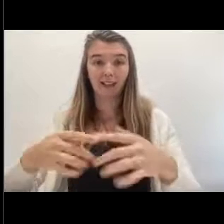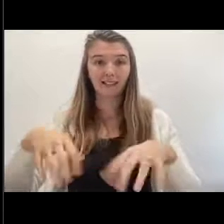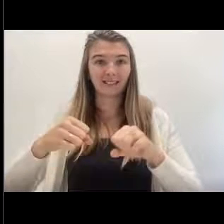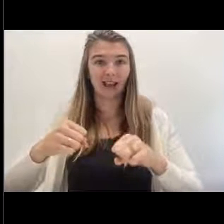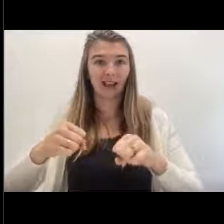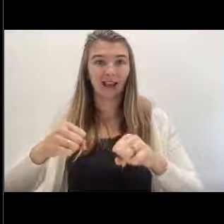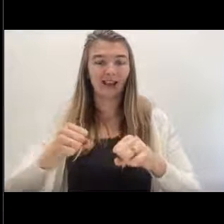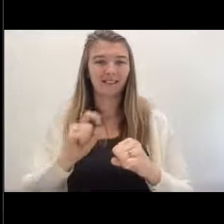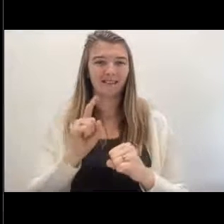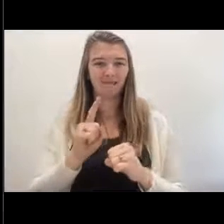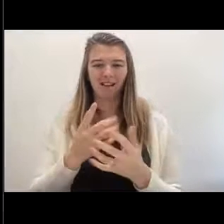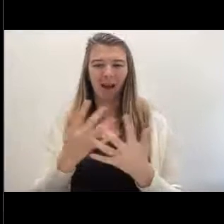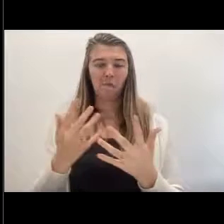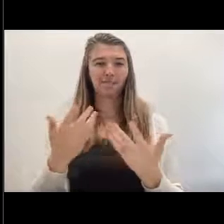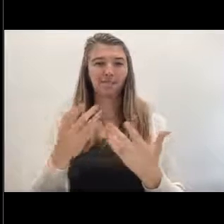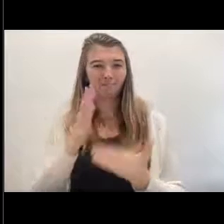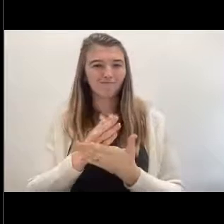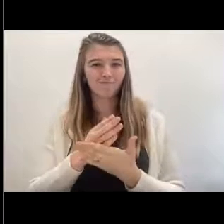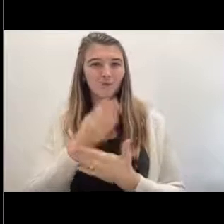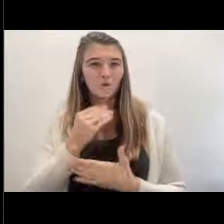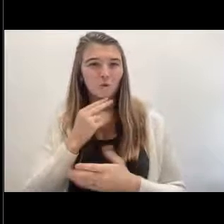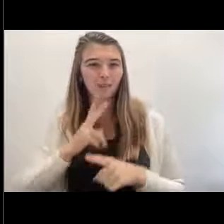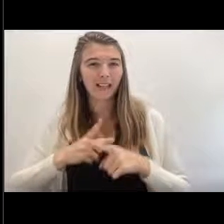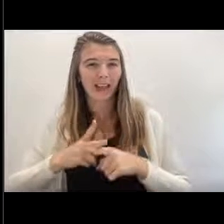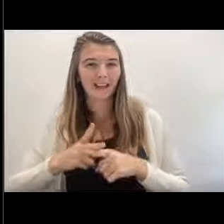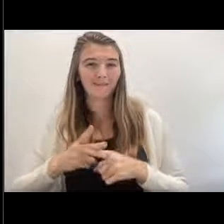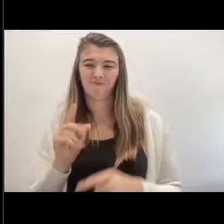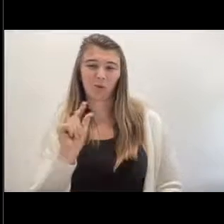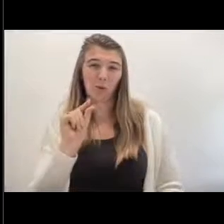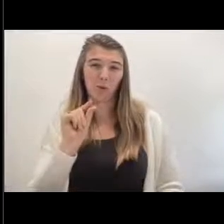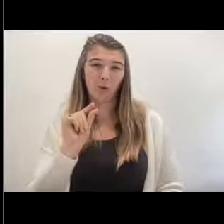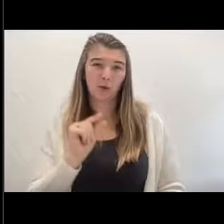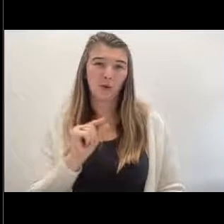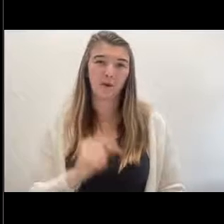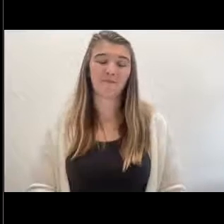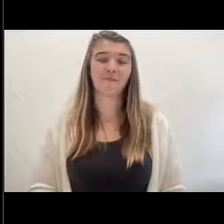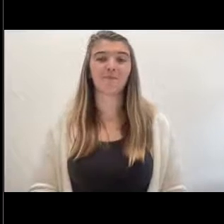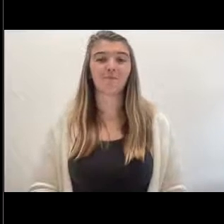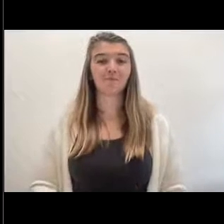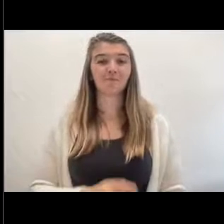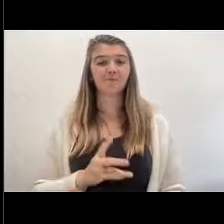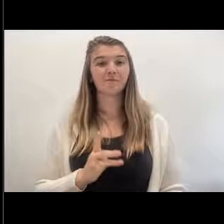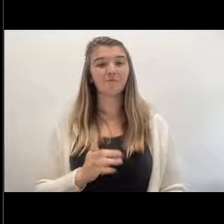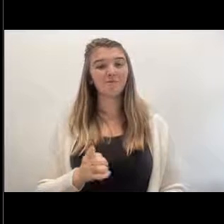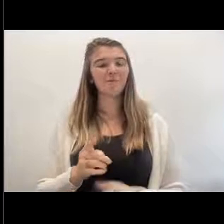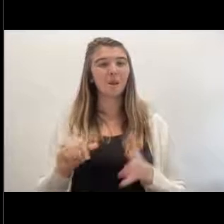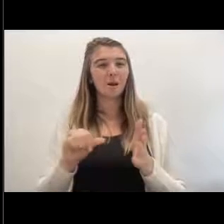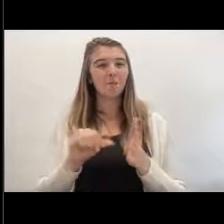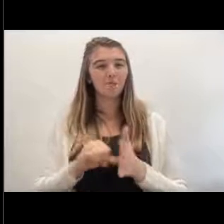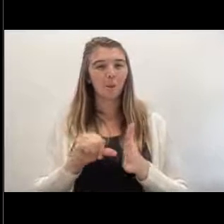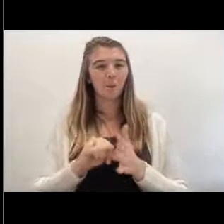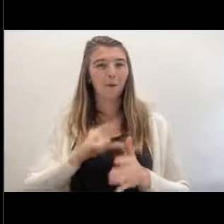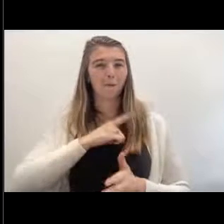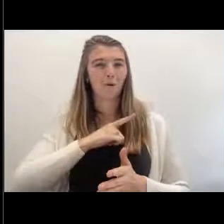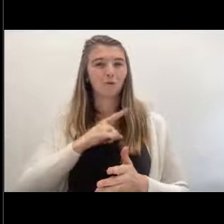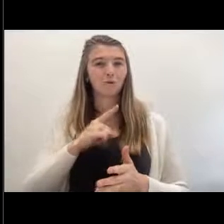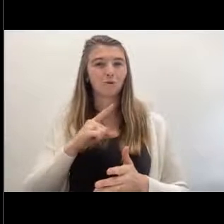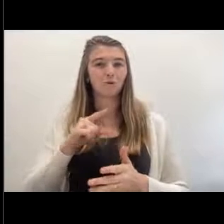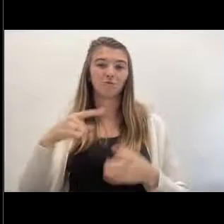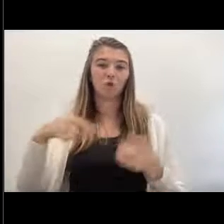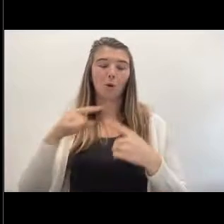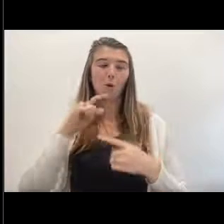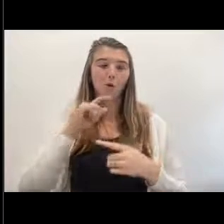much of that recycled is being used again. The main issue there is that we're producing something of the lower